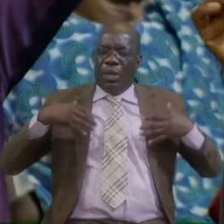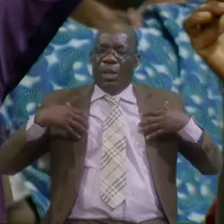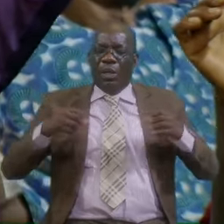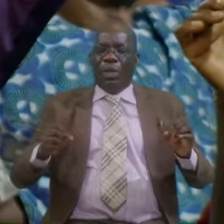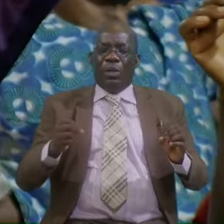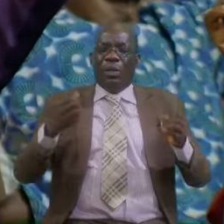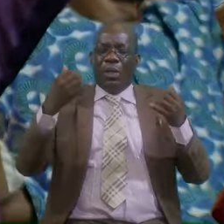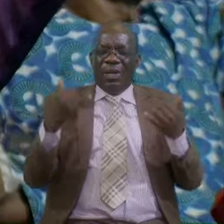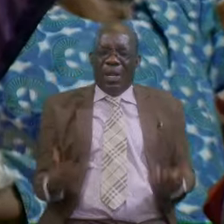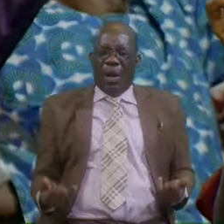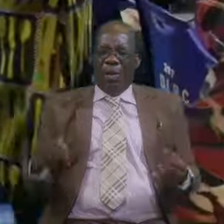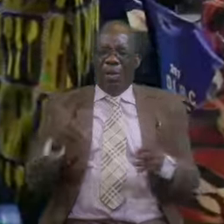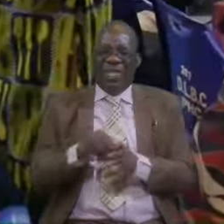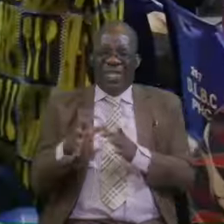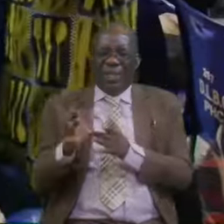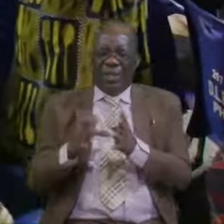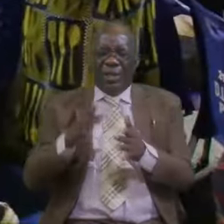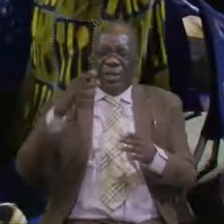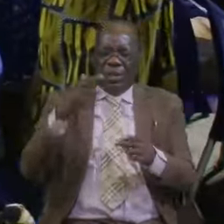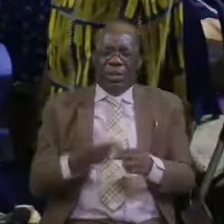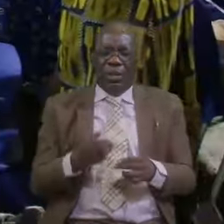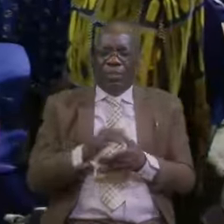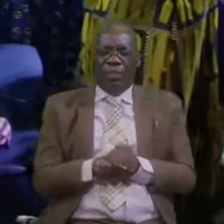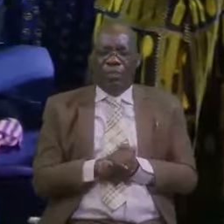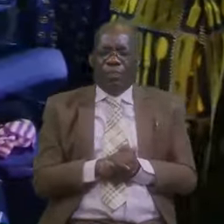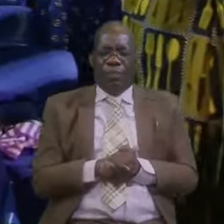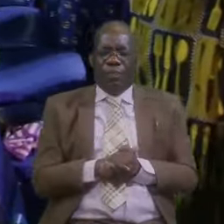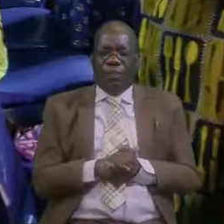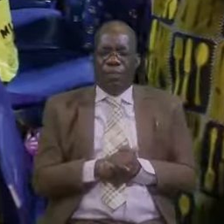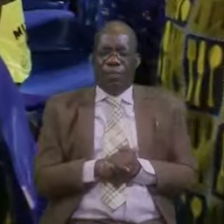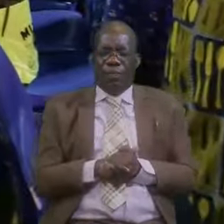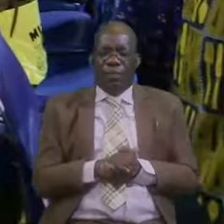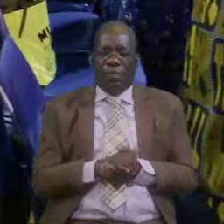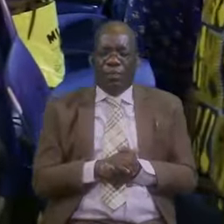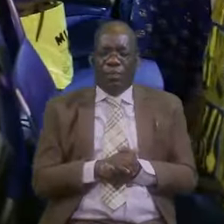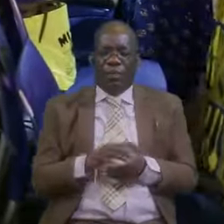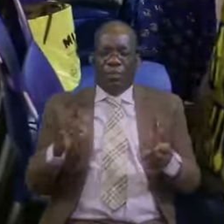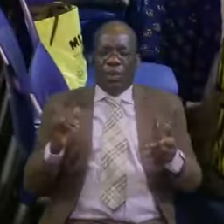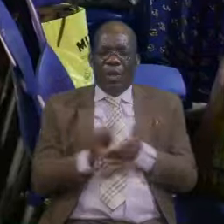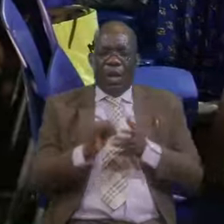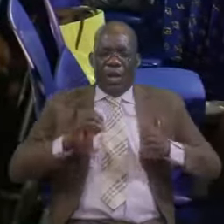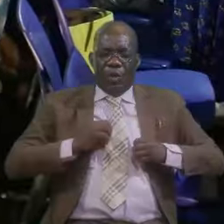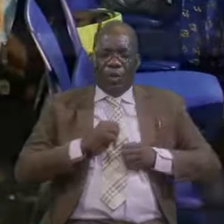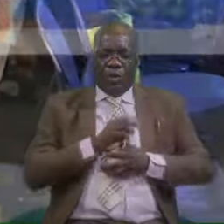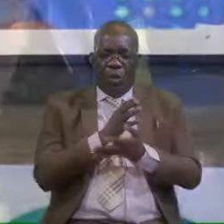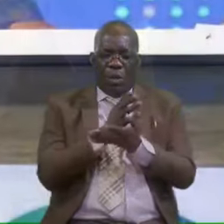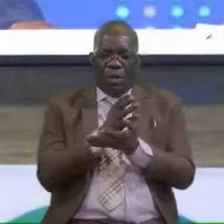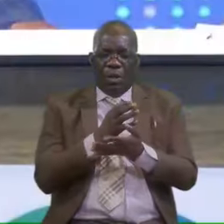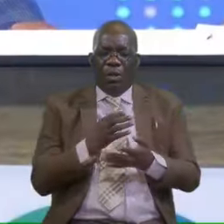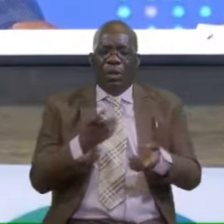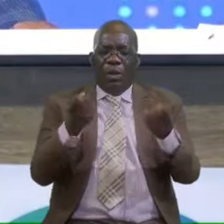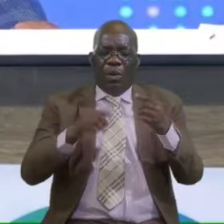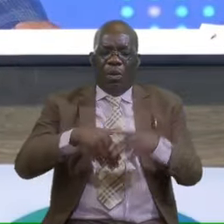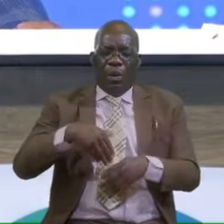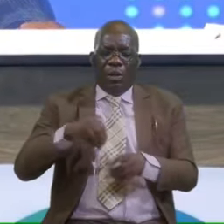now in Jesus' name. That swelling come out in Jesus'